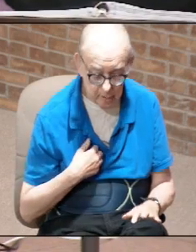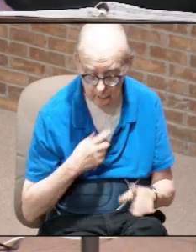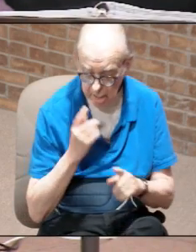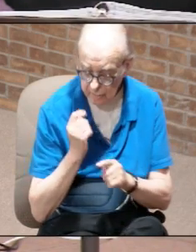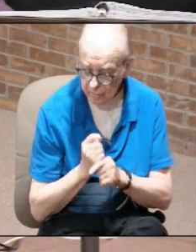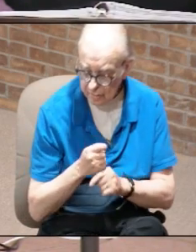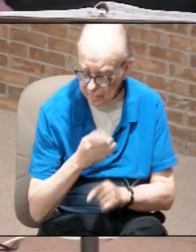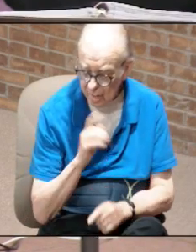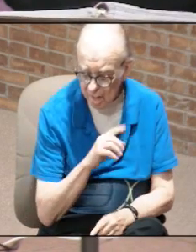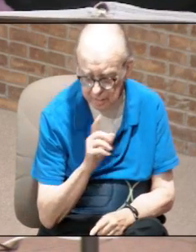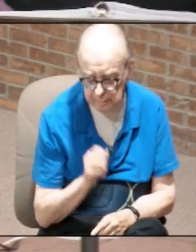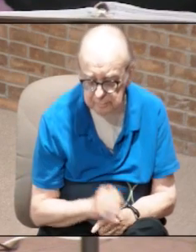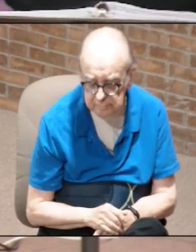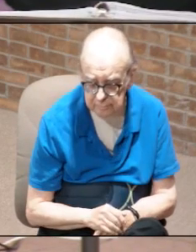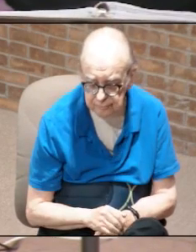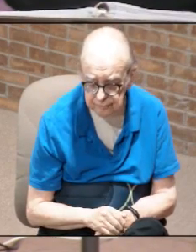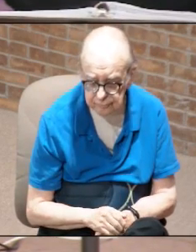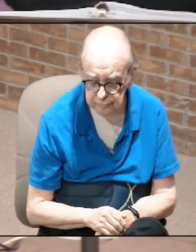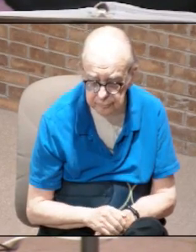God?